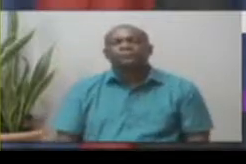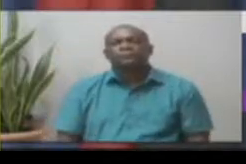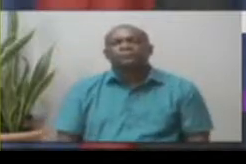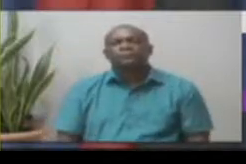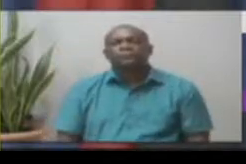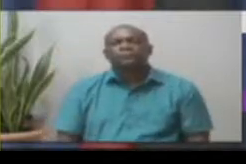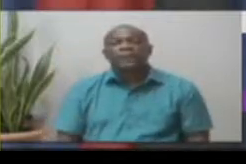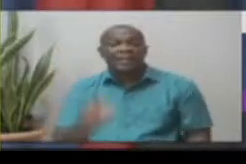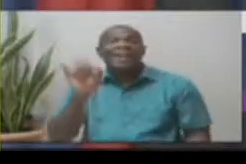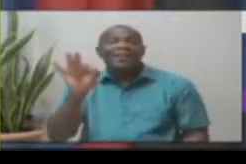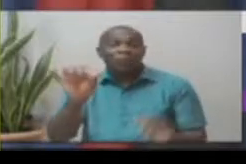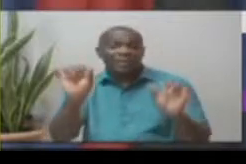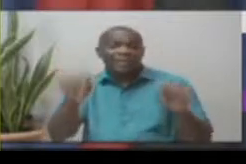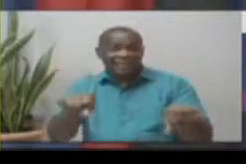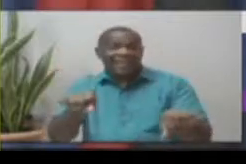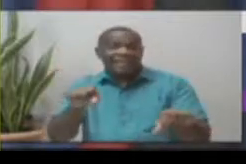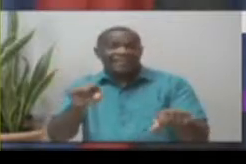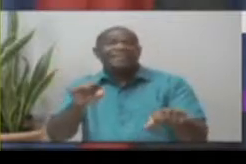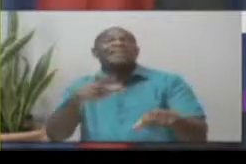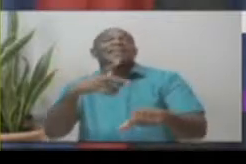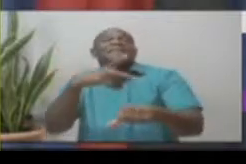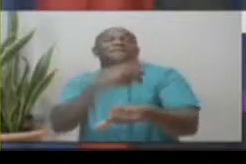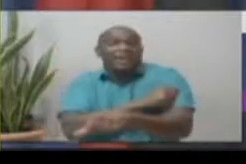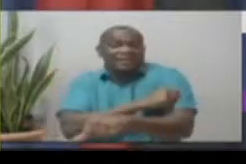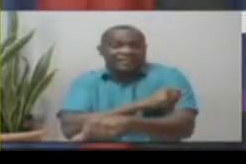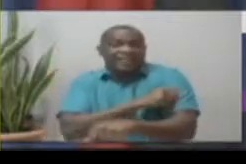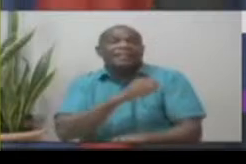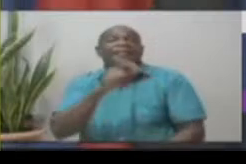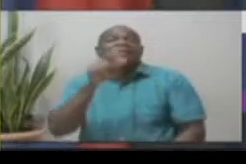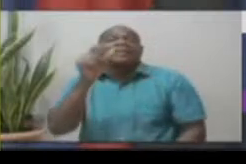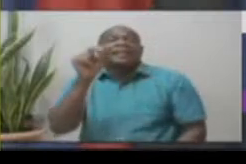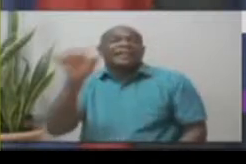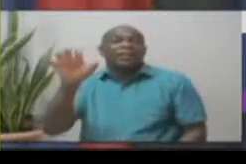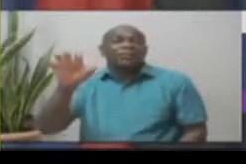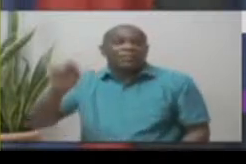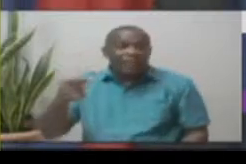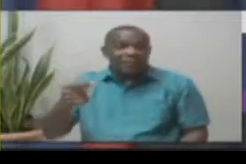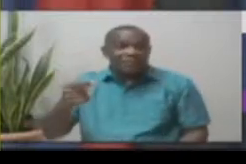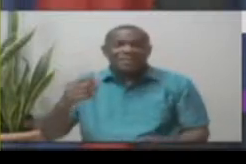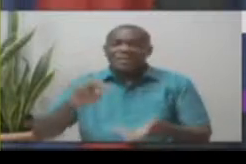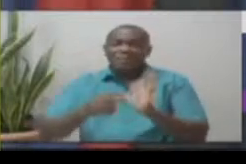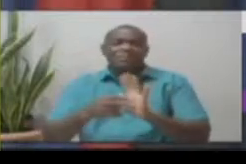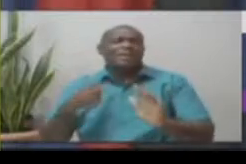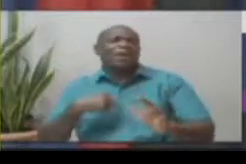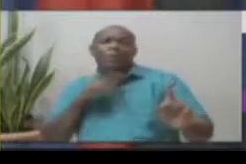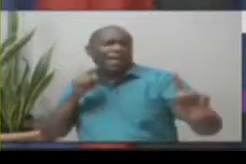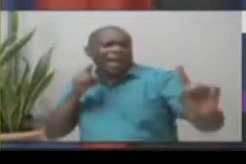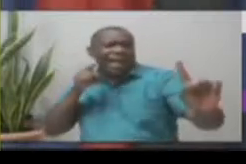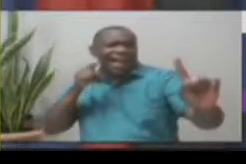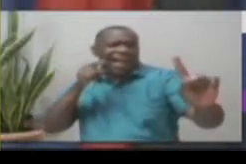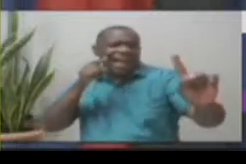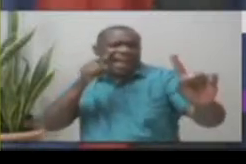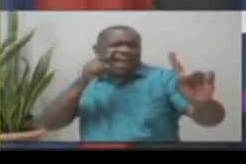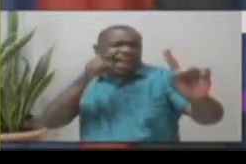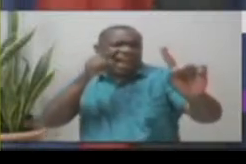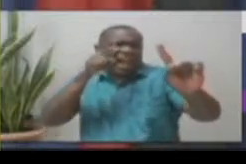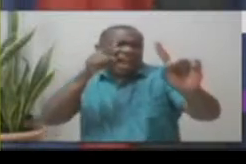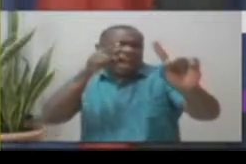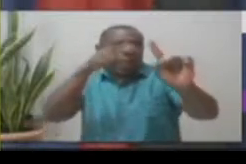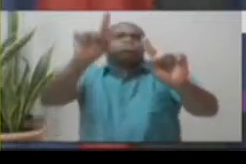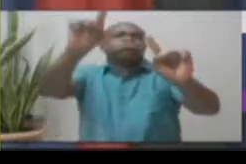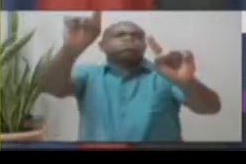900,000 of the 1.4 million, our target would have been met, as a